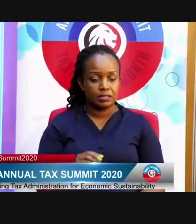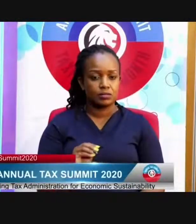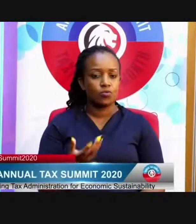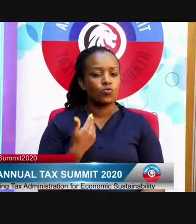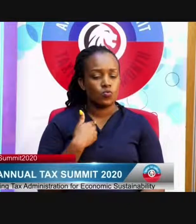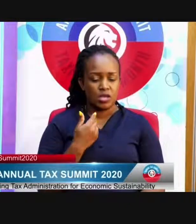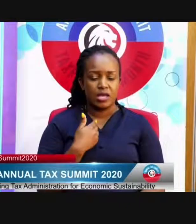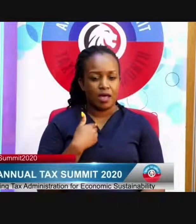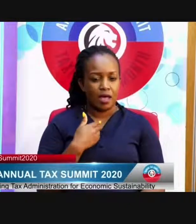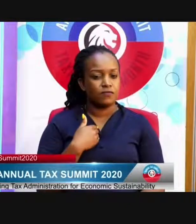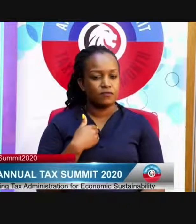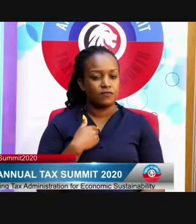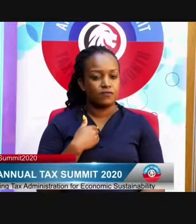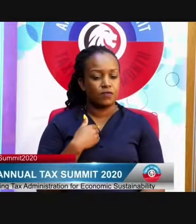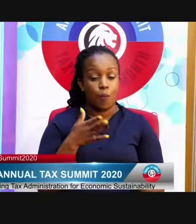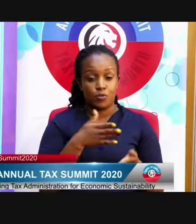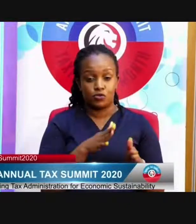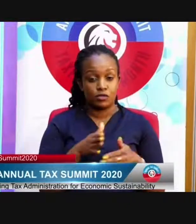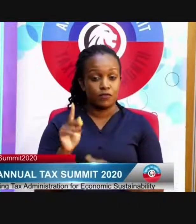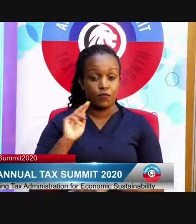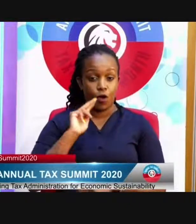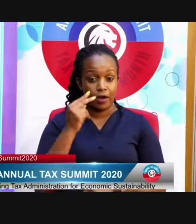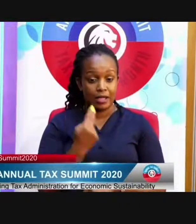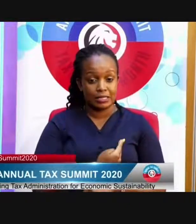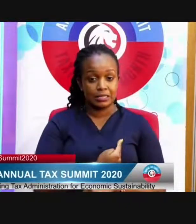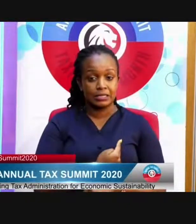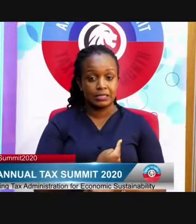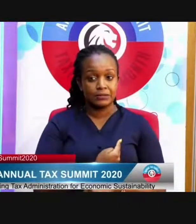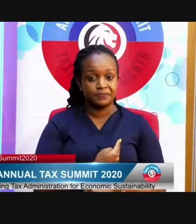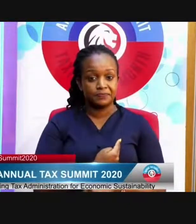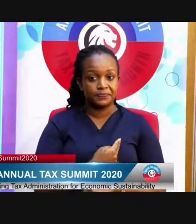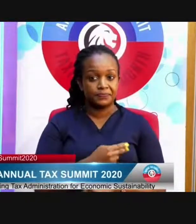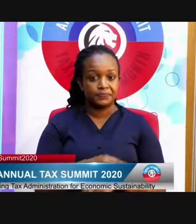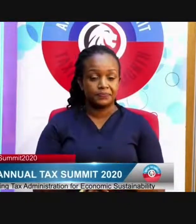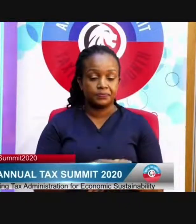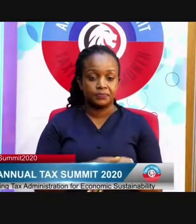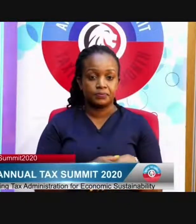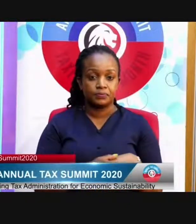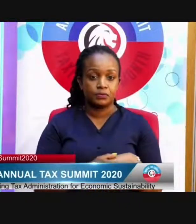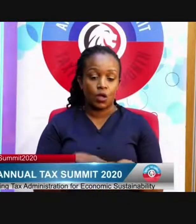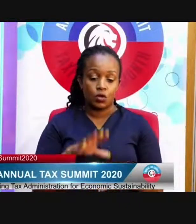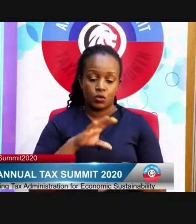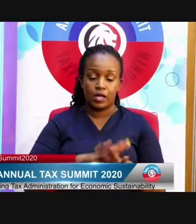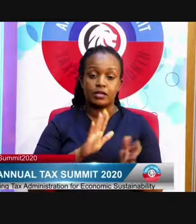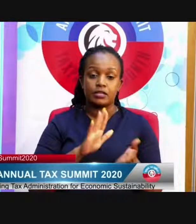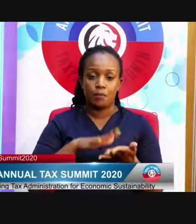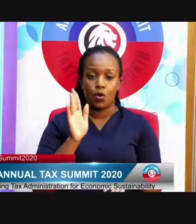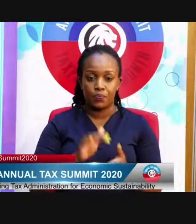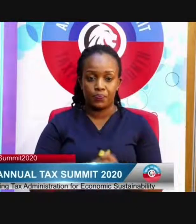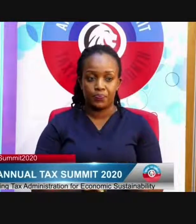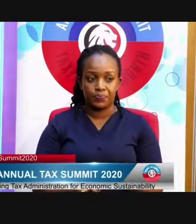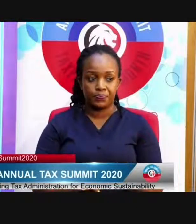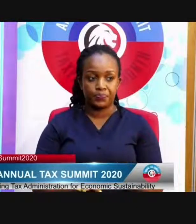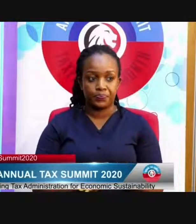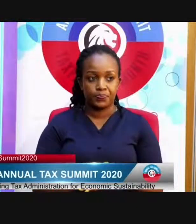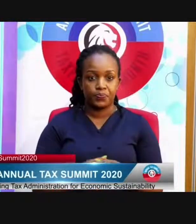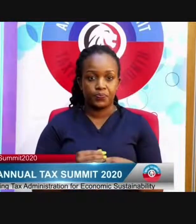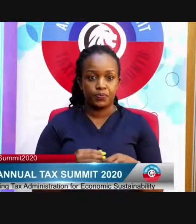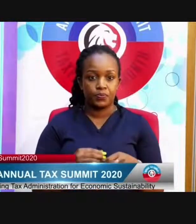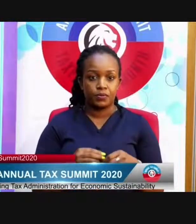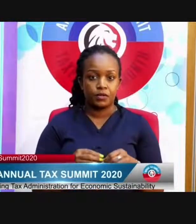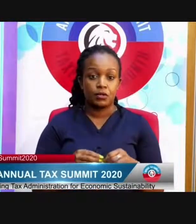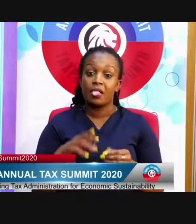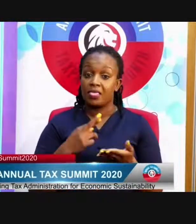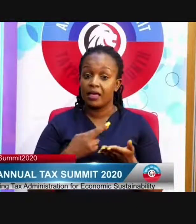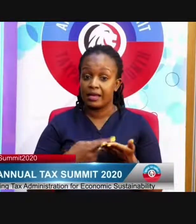to really extract a bit more. So our extraction rate can still go up, and